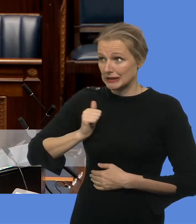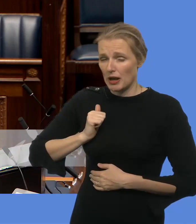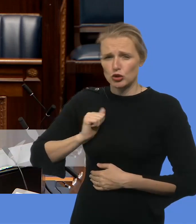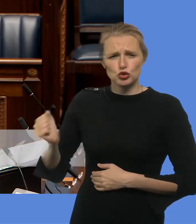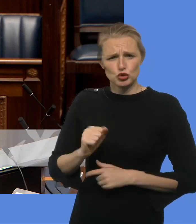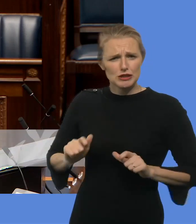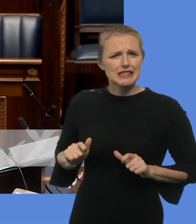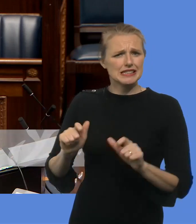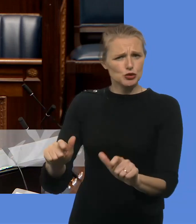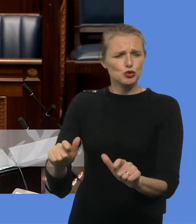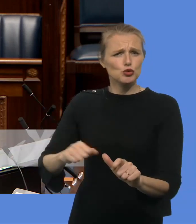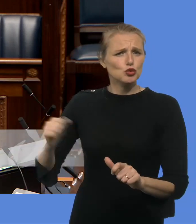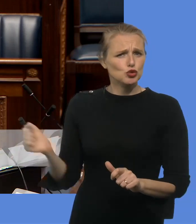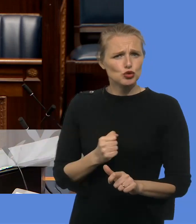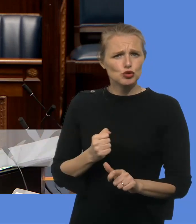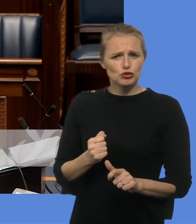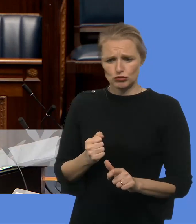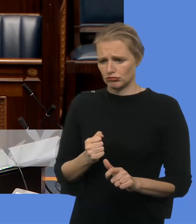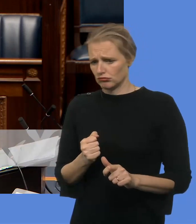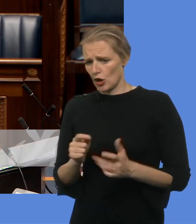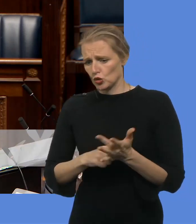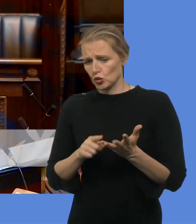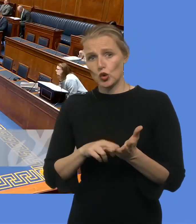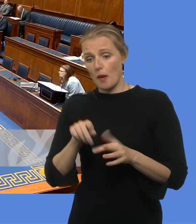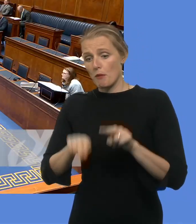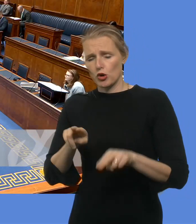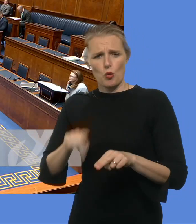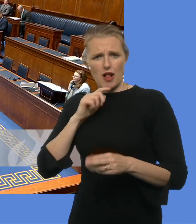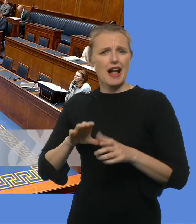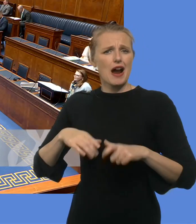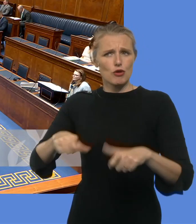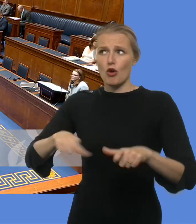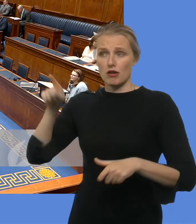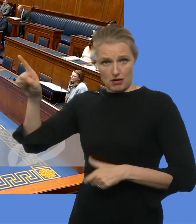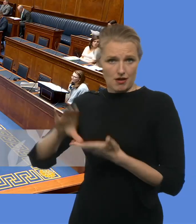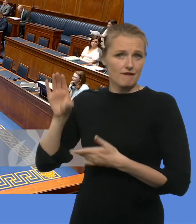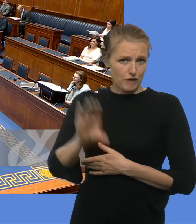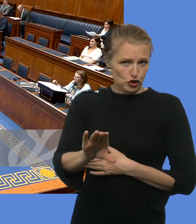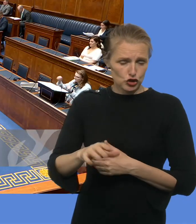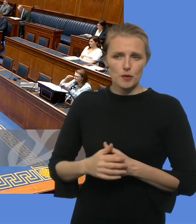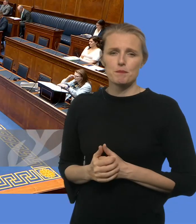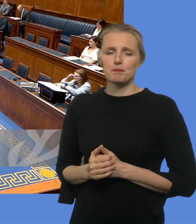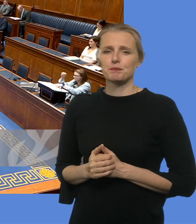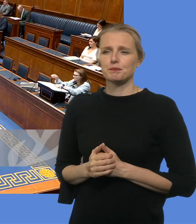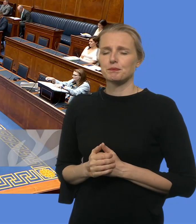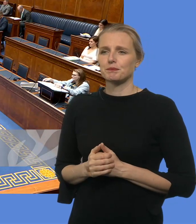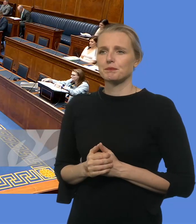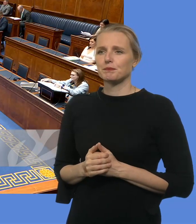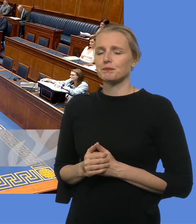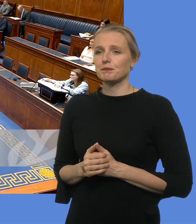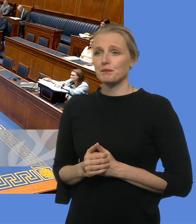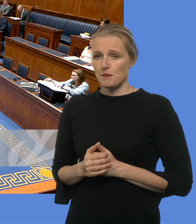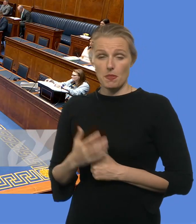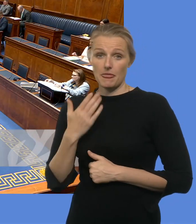continue, and that we will see that in June monitoring round. Call Steve Aiken. Thank you very much indeed, Principal Deputy